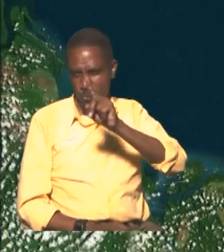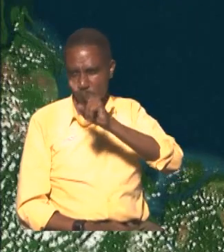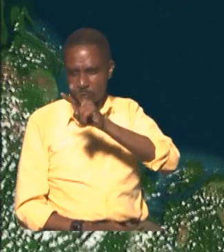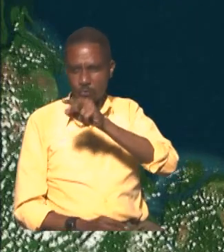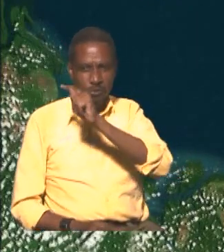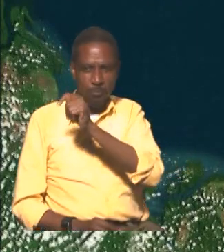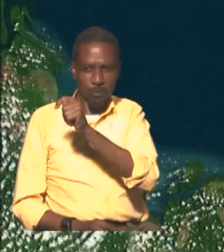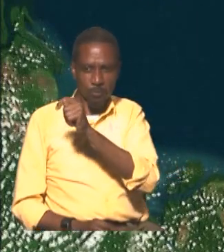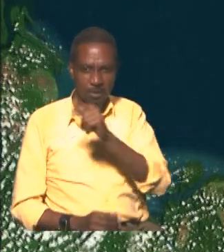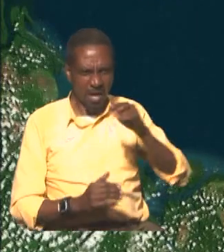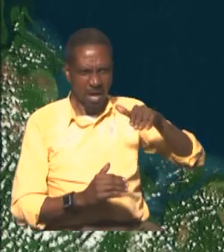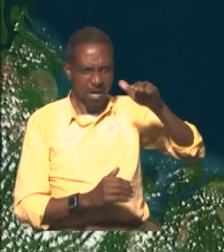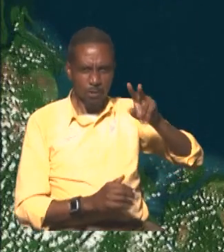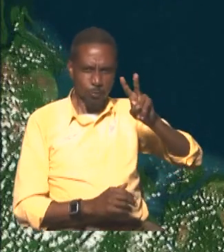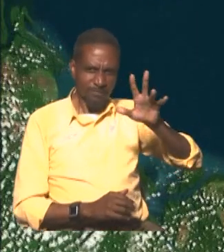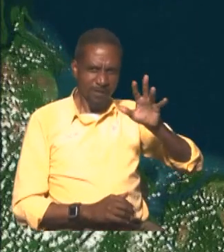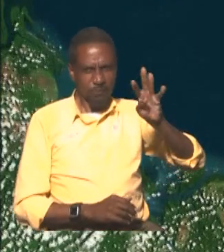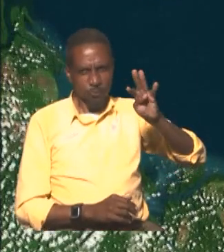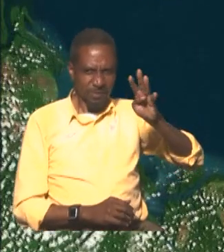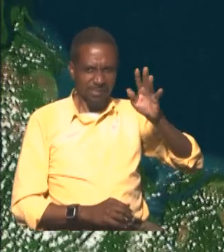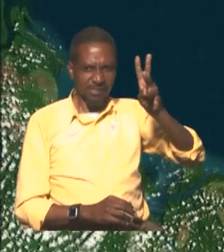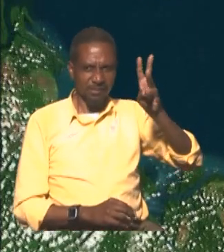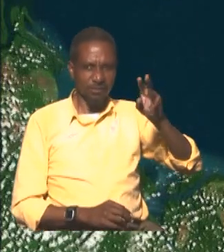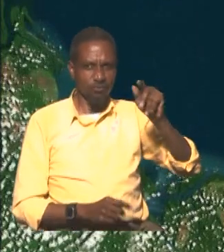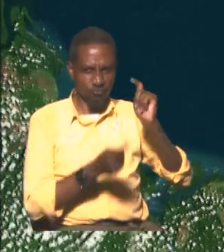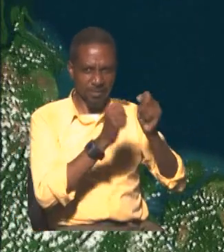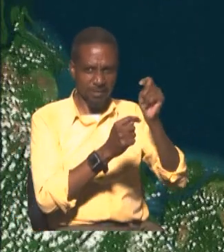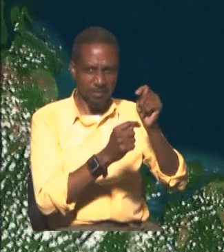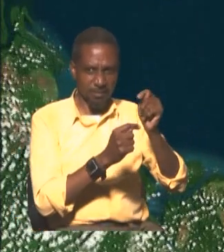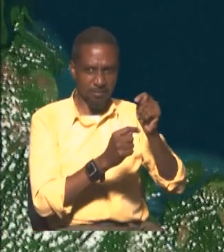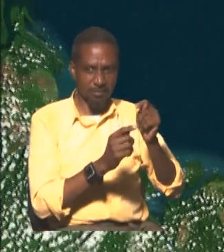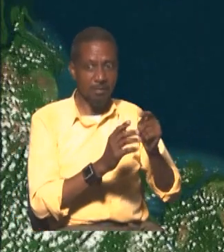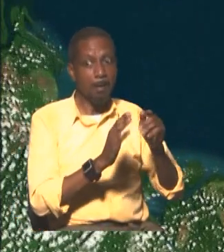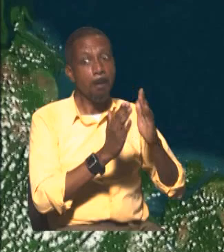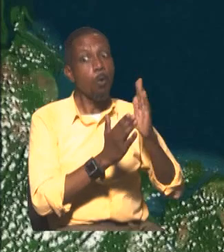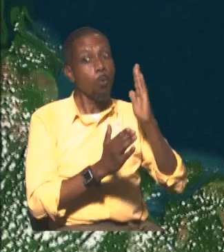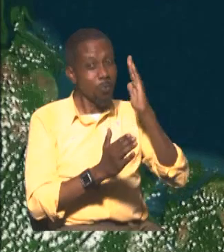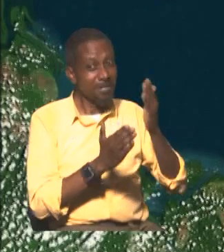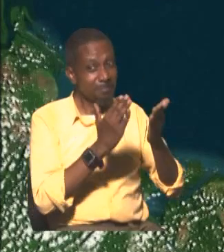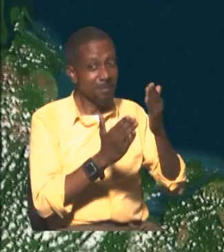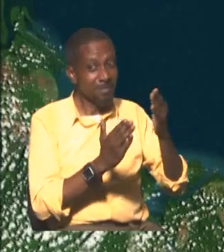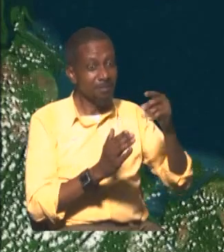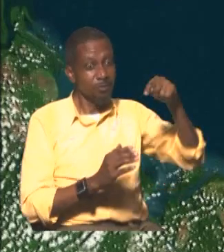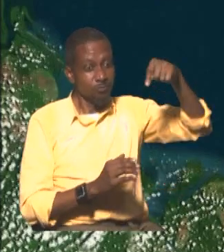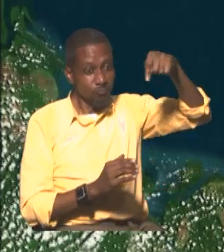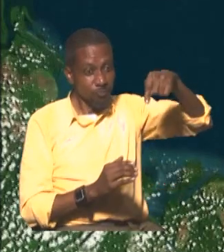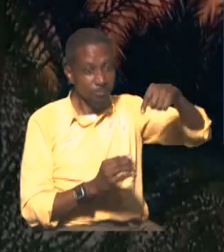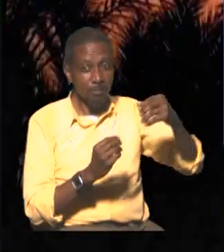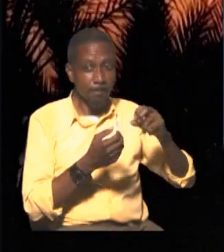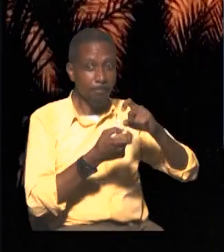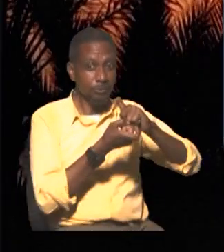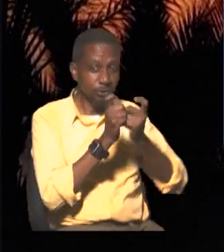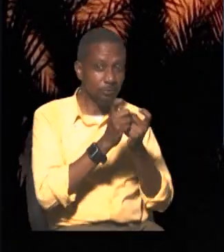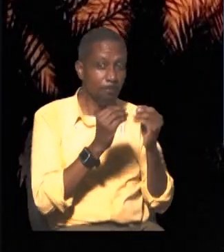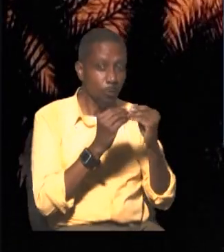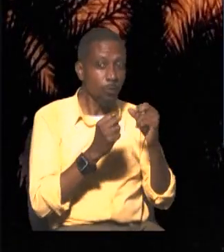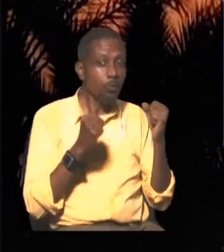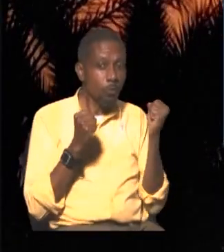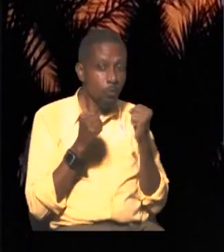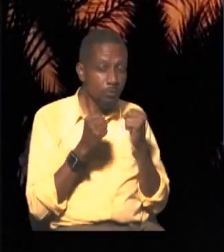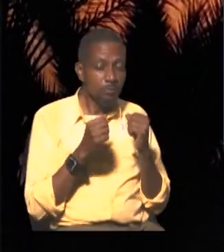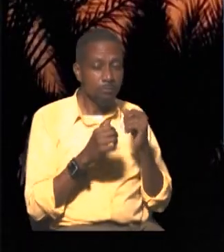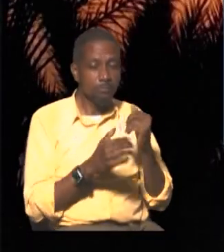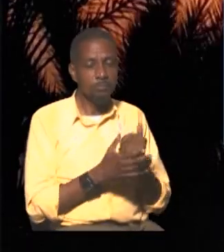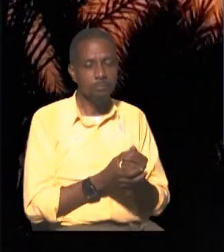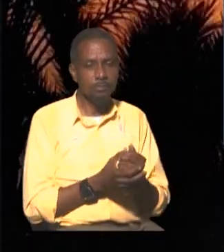but expected to drop to 23 degrees in Trinidad and 25 degrees over in Tobago.